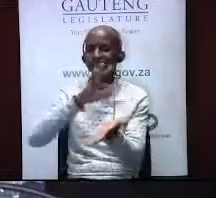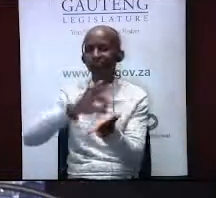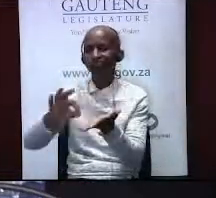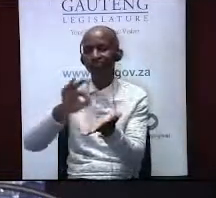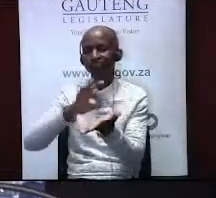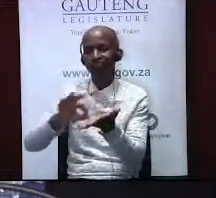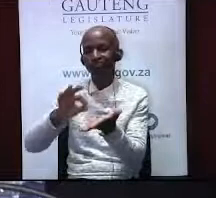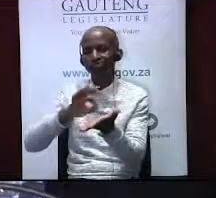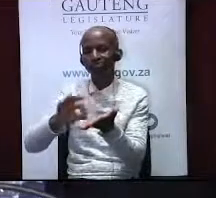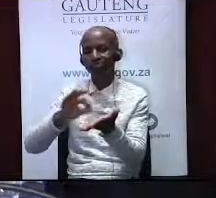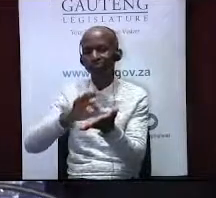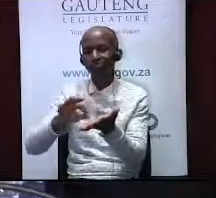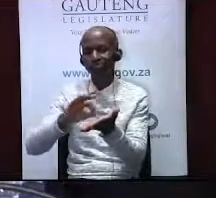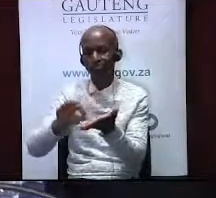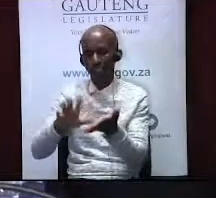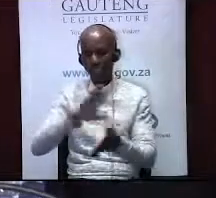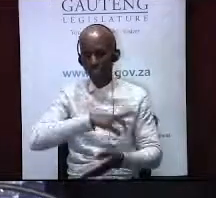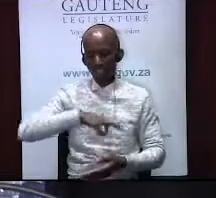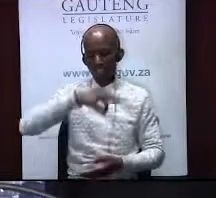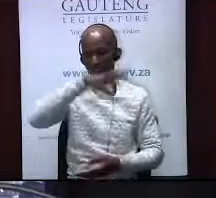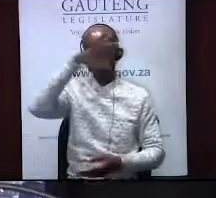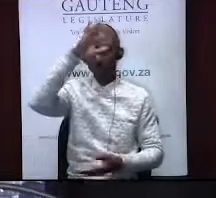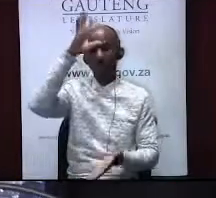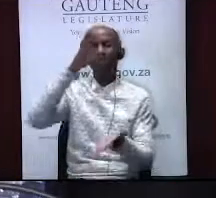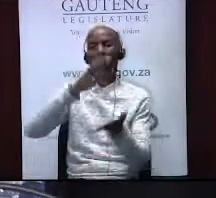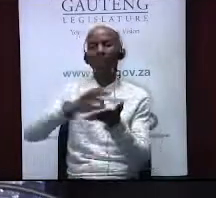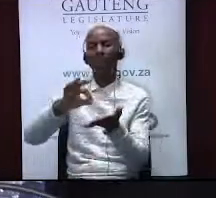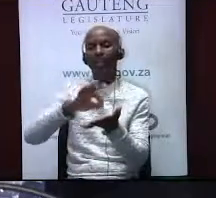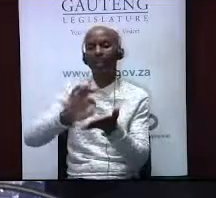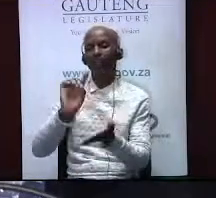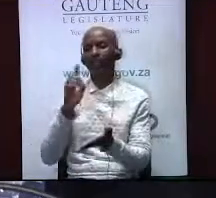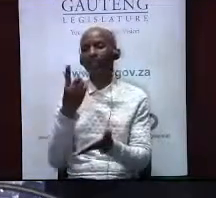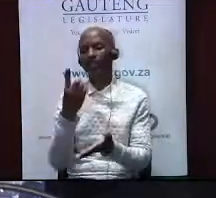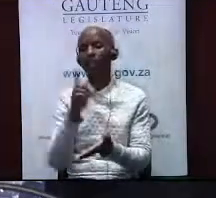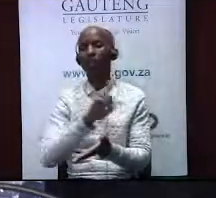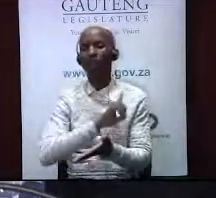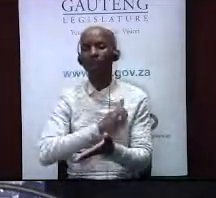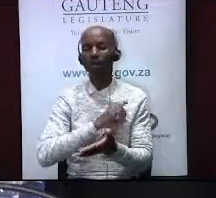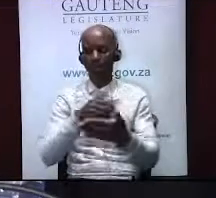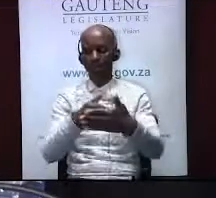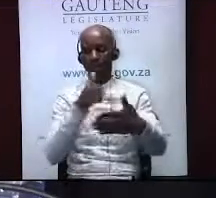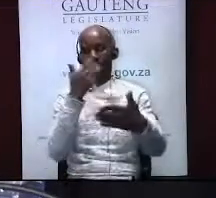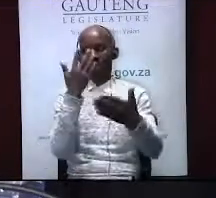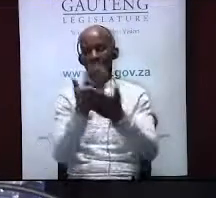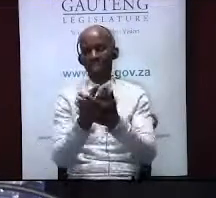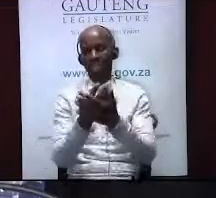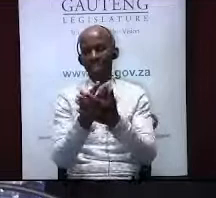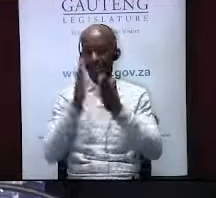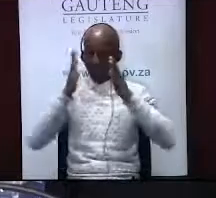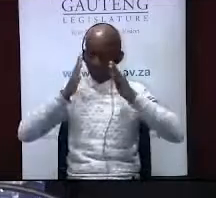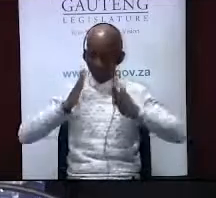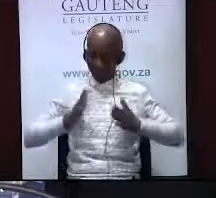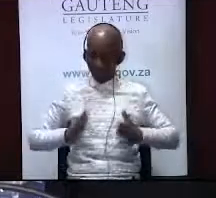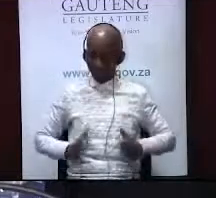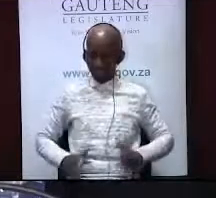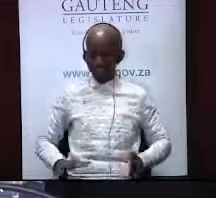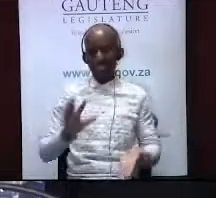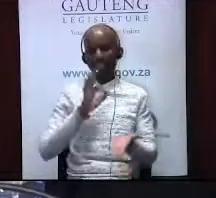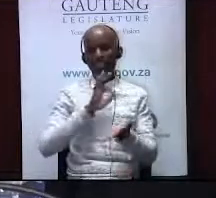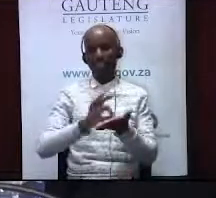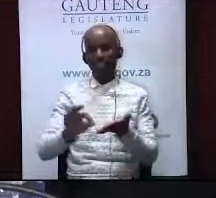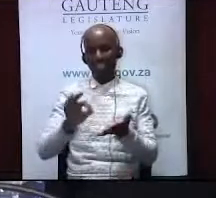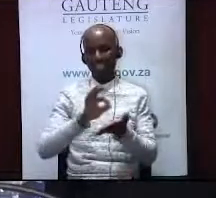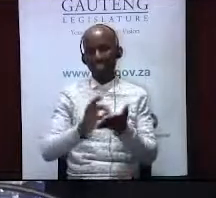cleaning, spiritual spring cleaning first, before we can physically spring clean